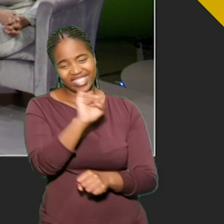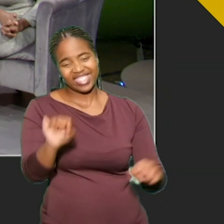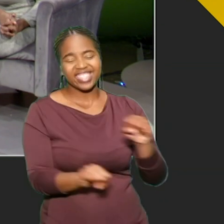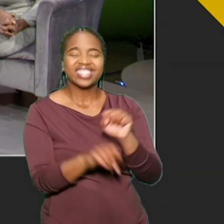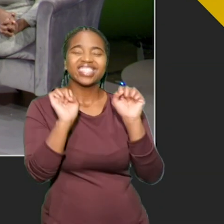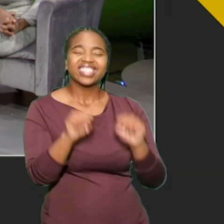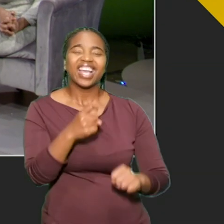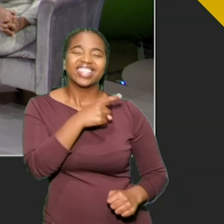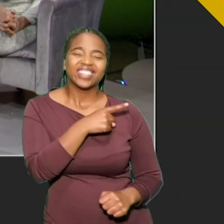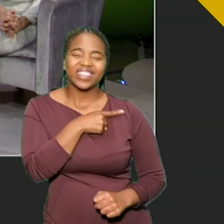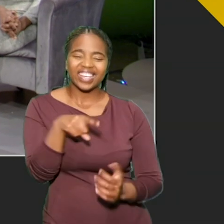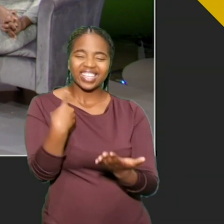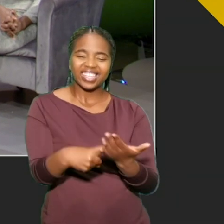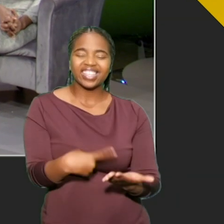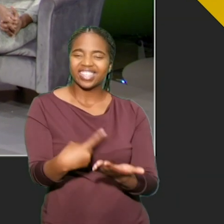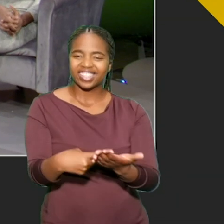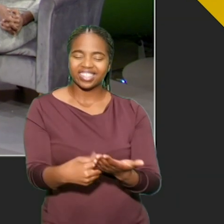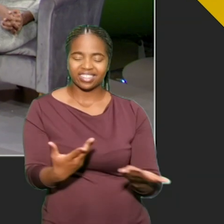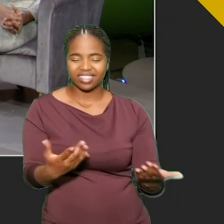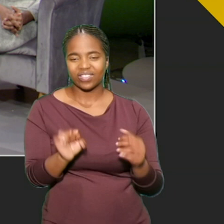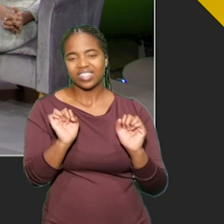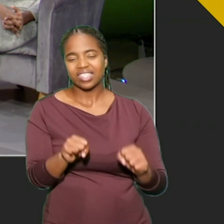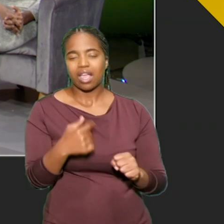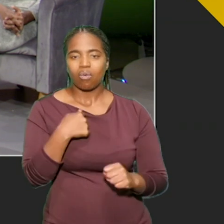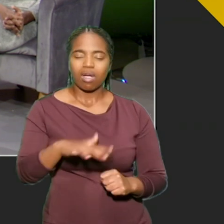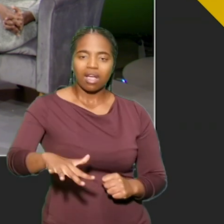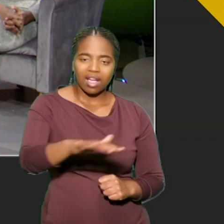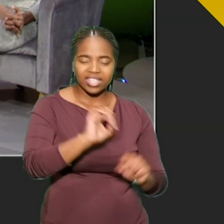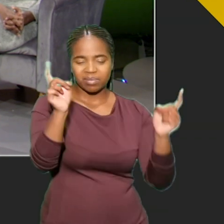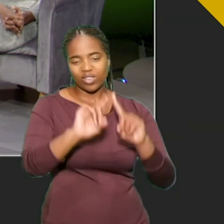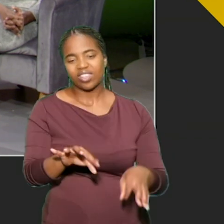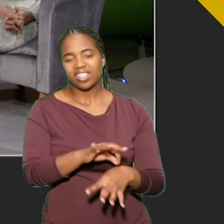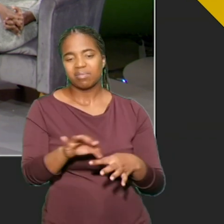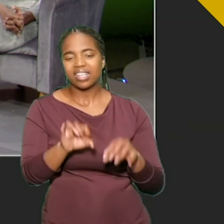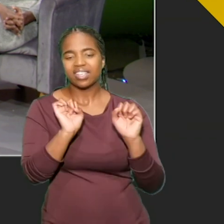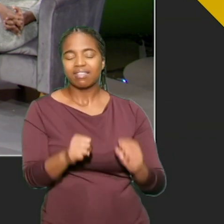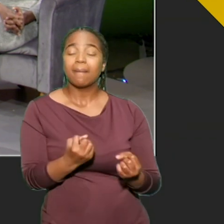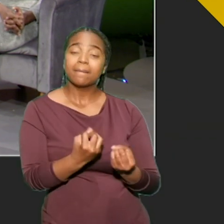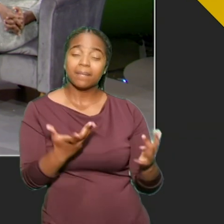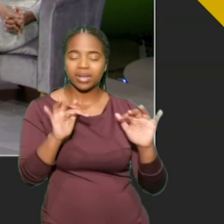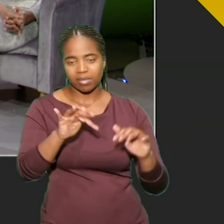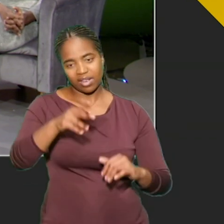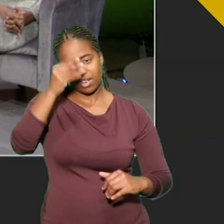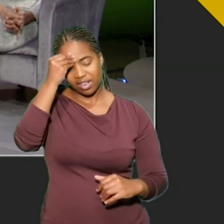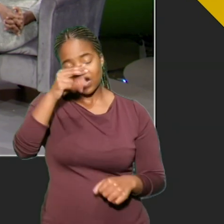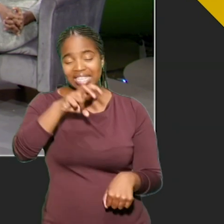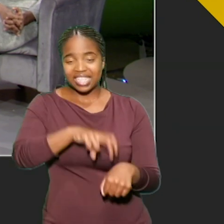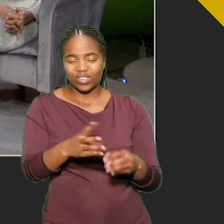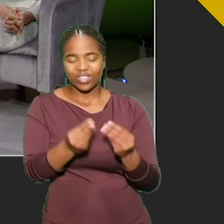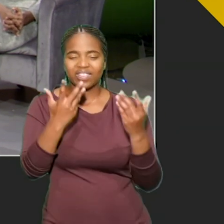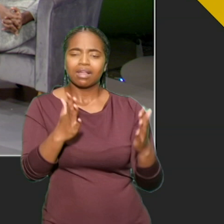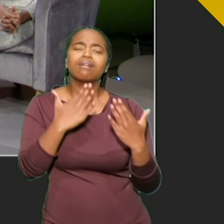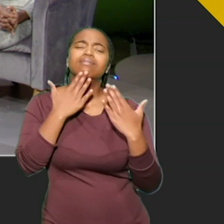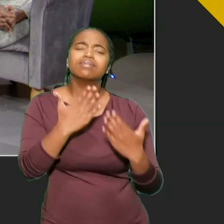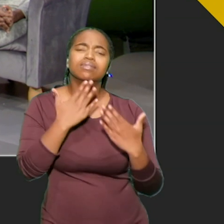And that's why we speak about when you talk about spatial planning when it comes to town planning. This is what you need to solve.